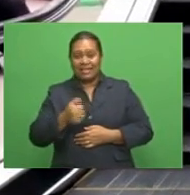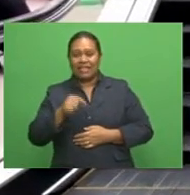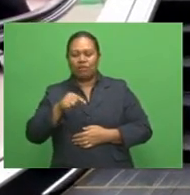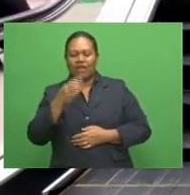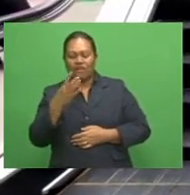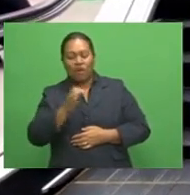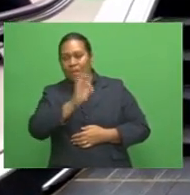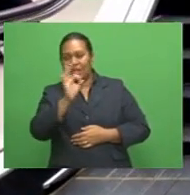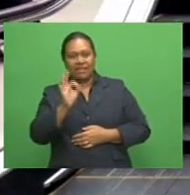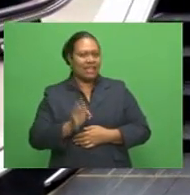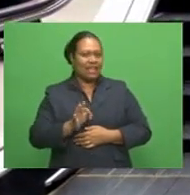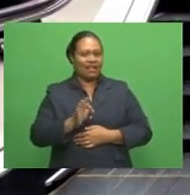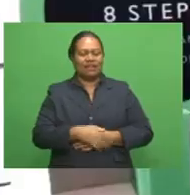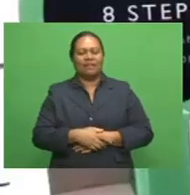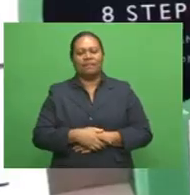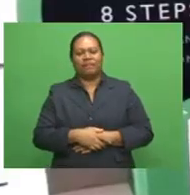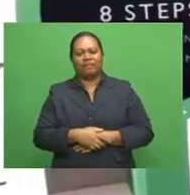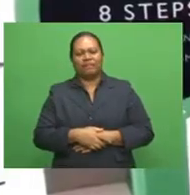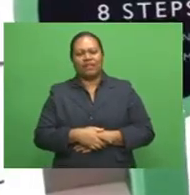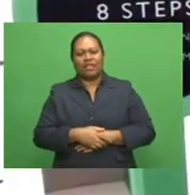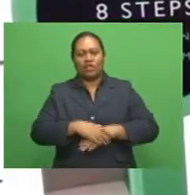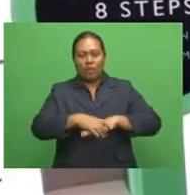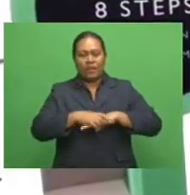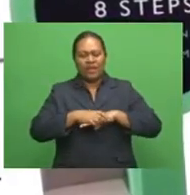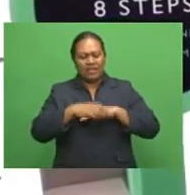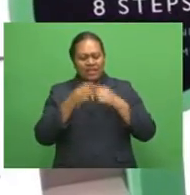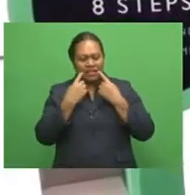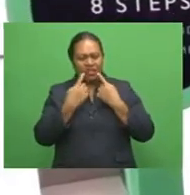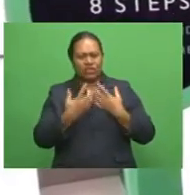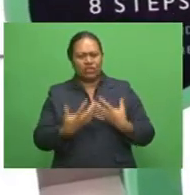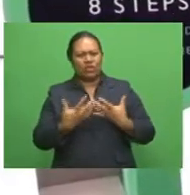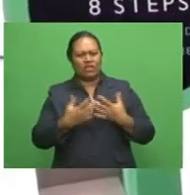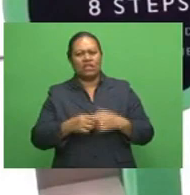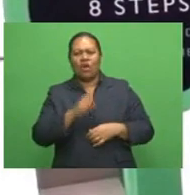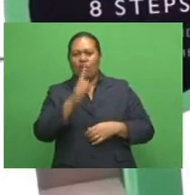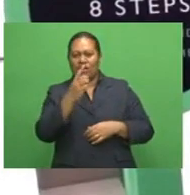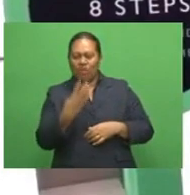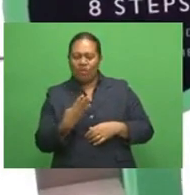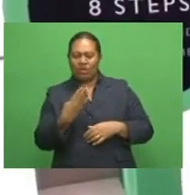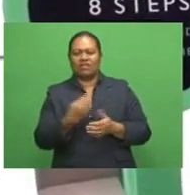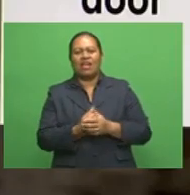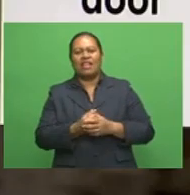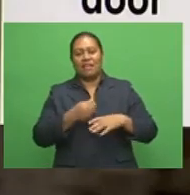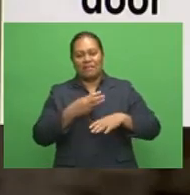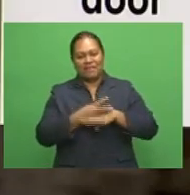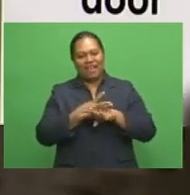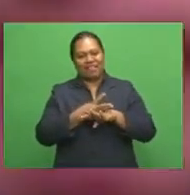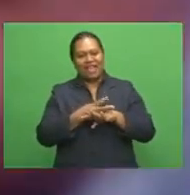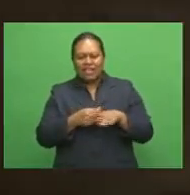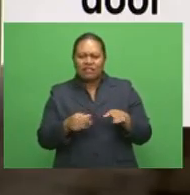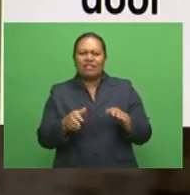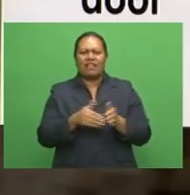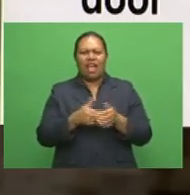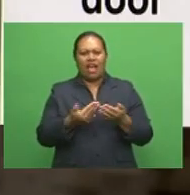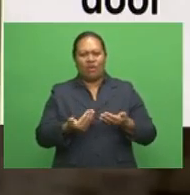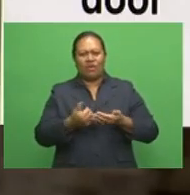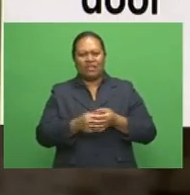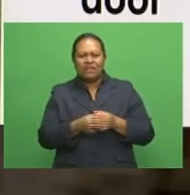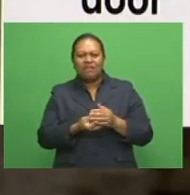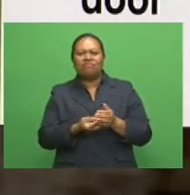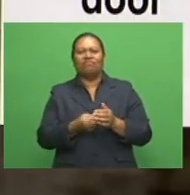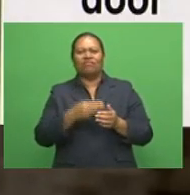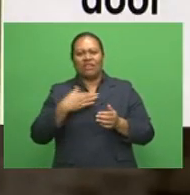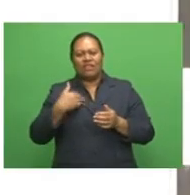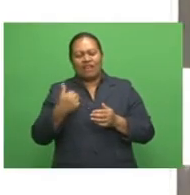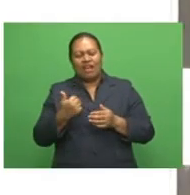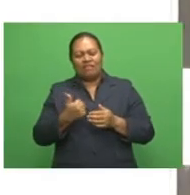6.4% forecast. Britain's economy shrank by more than a quarter in March and April, and only recovered slightly in May when there was a